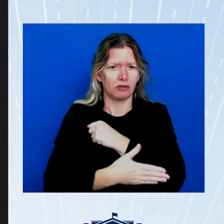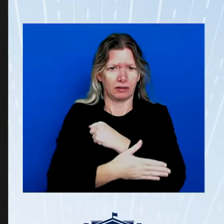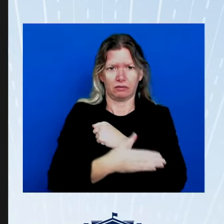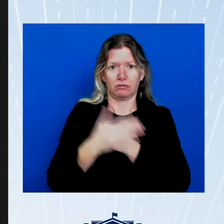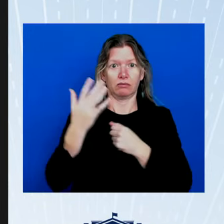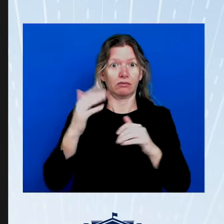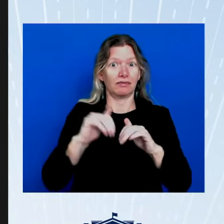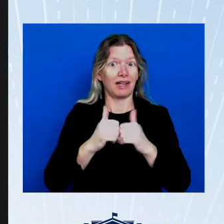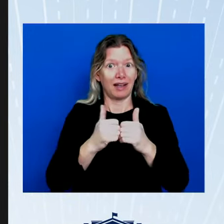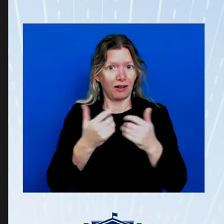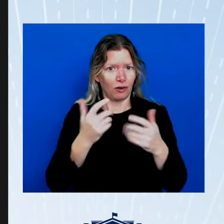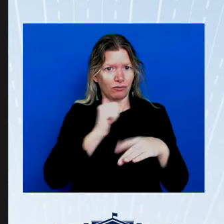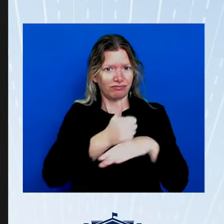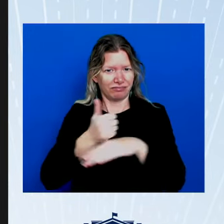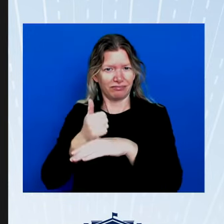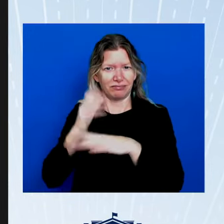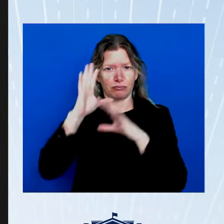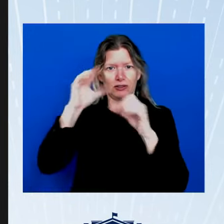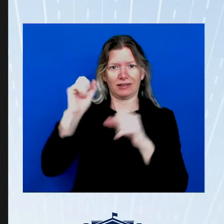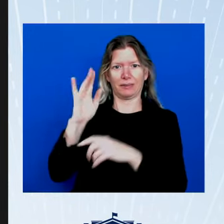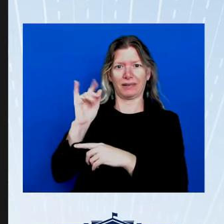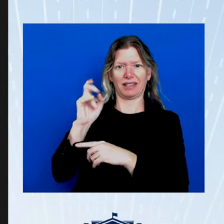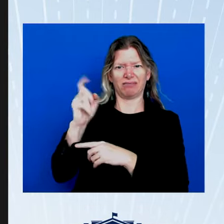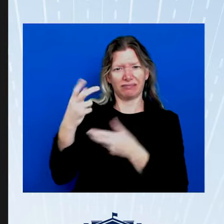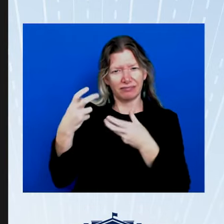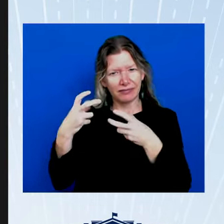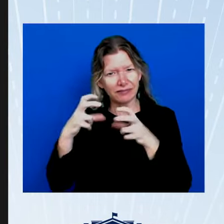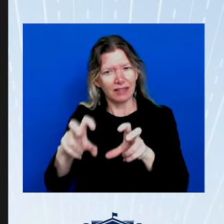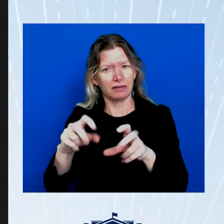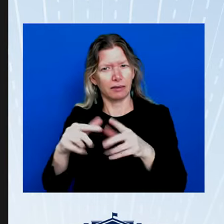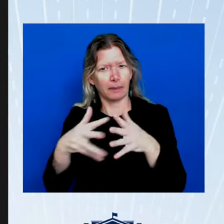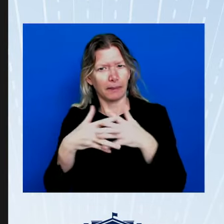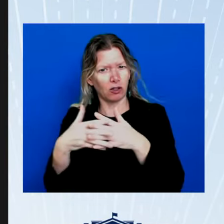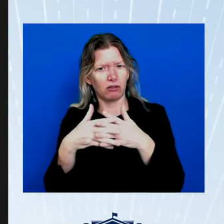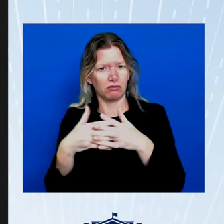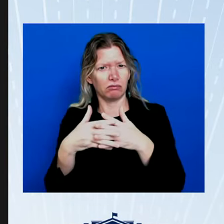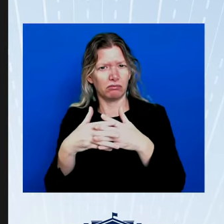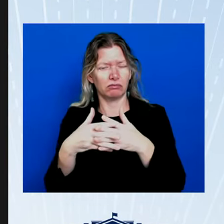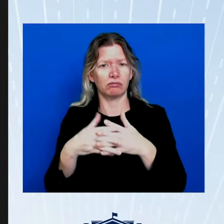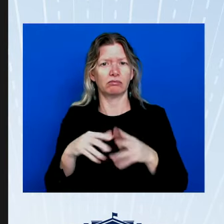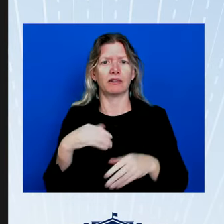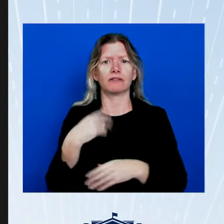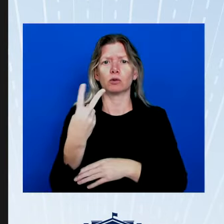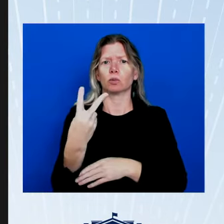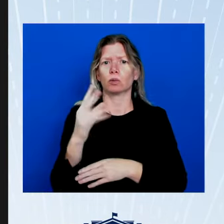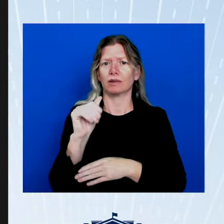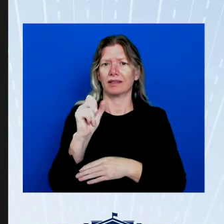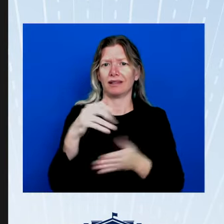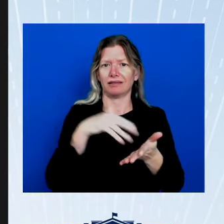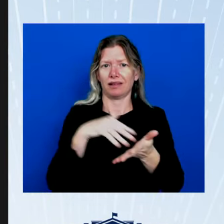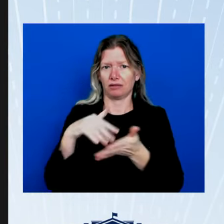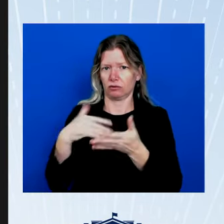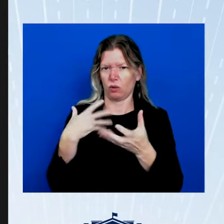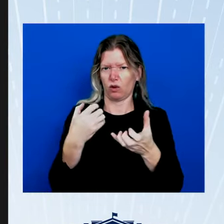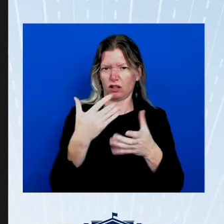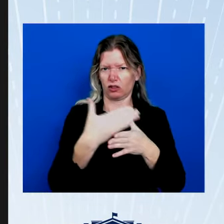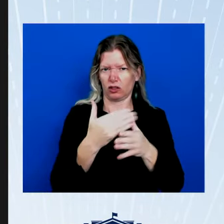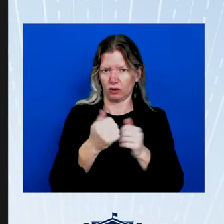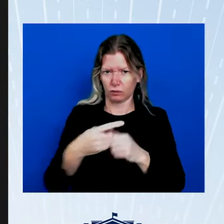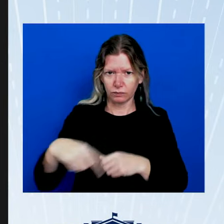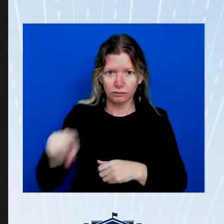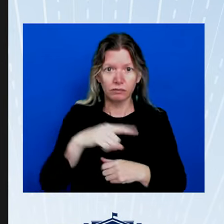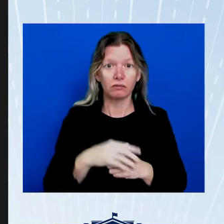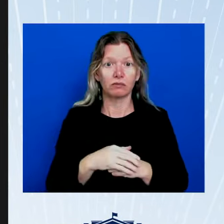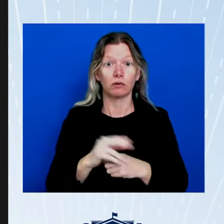agenda. These are two case studies I want to share with you. First, across northeastern North Carolina, our department